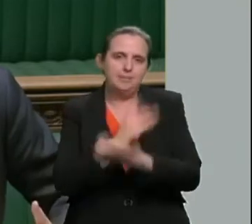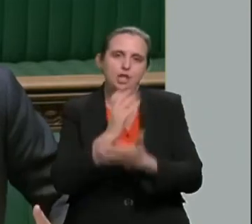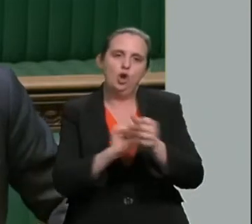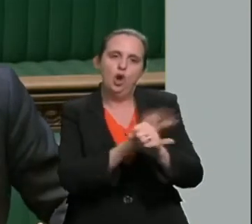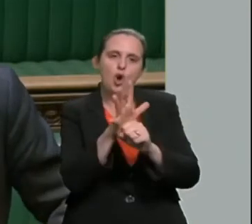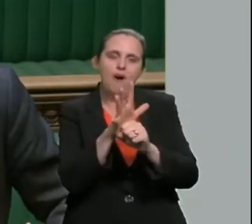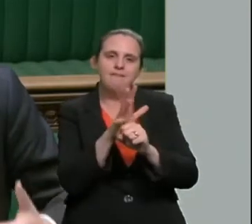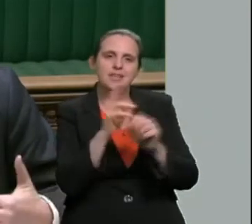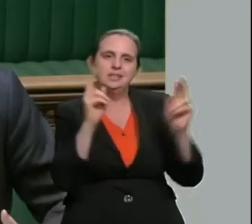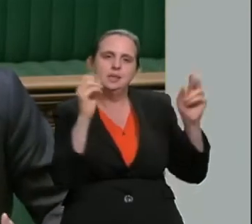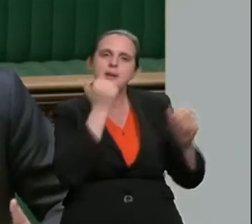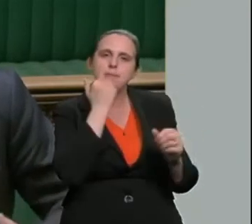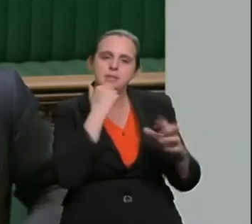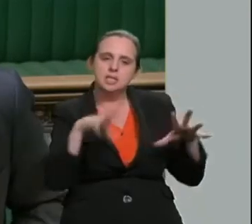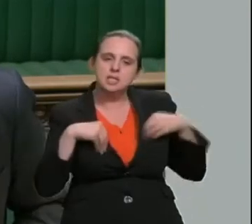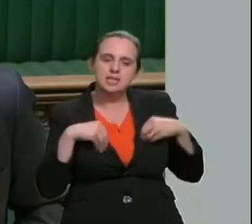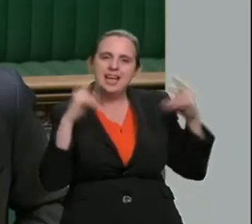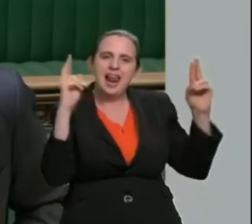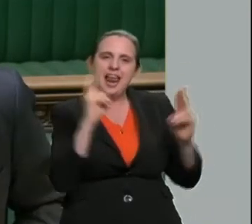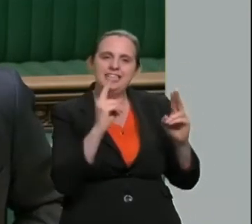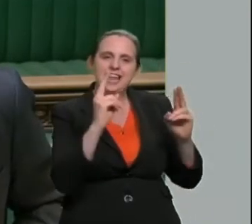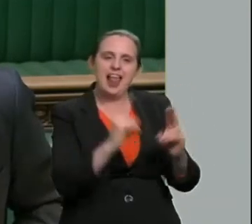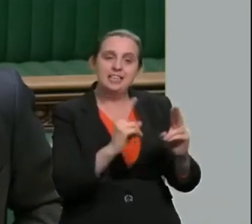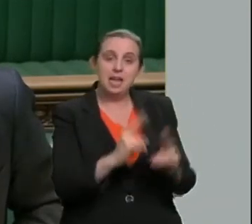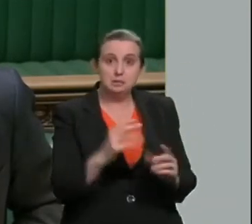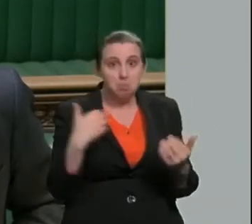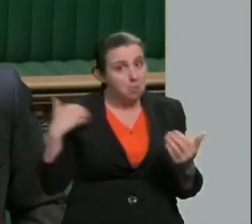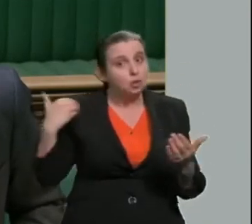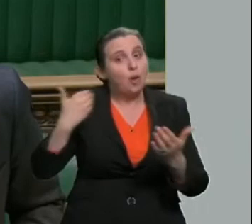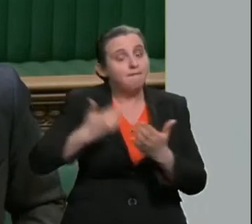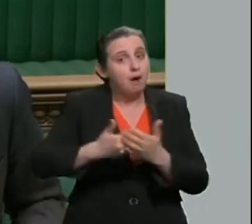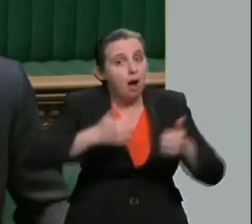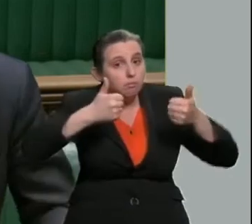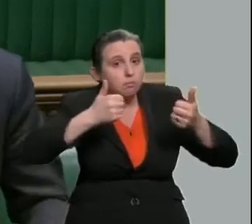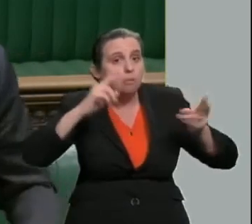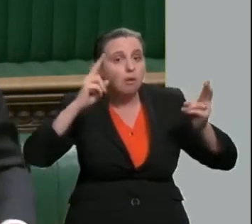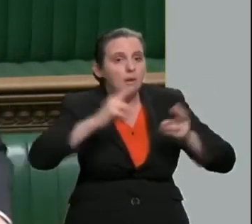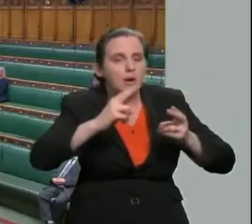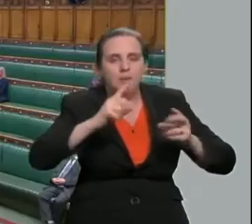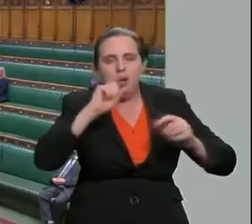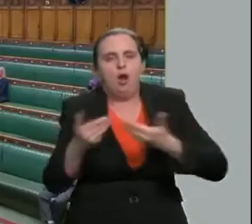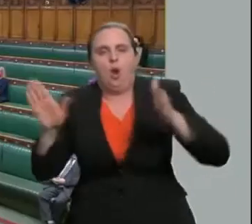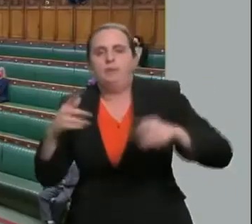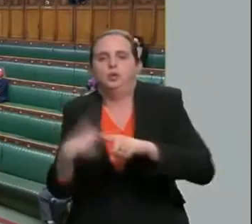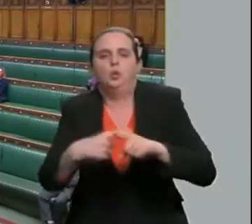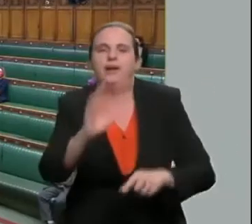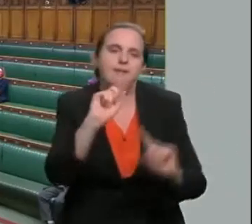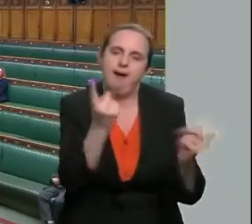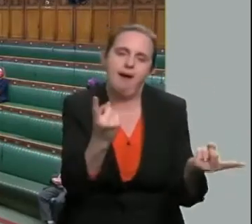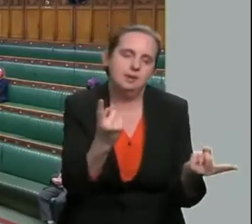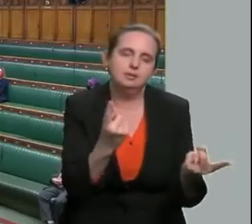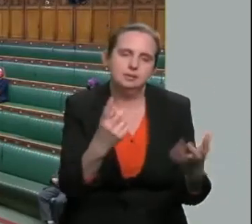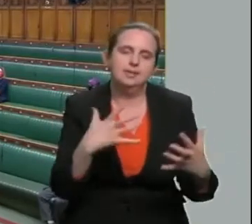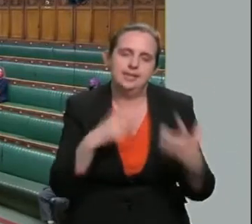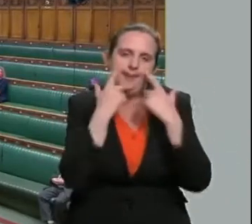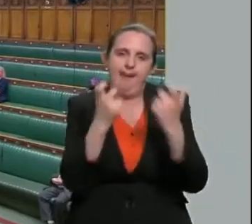is coming down, but we cannot take our foot off its throat. Let's head up to the North East with Ian Mearns.